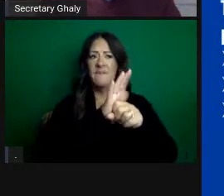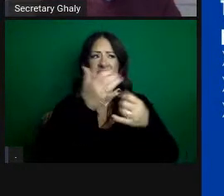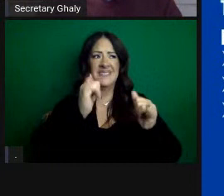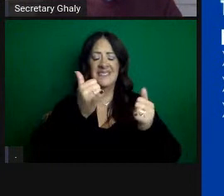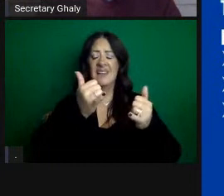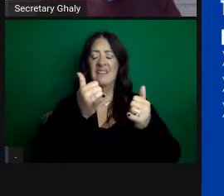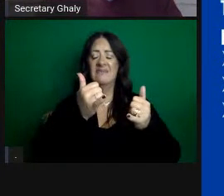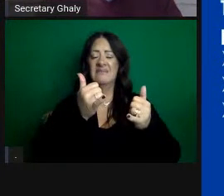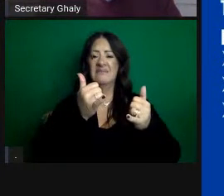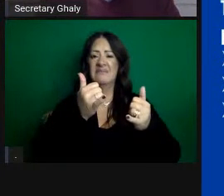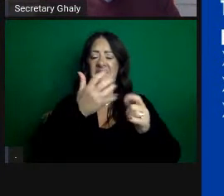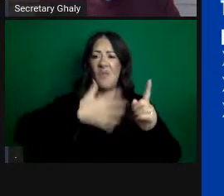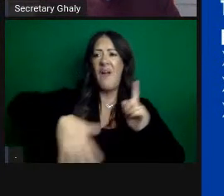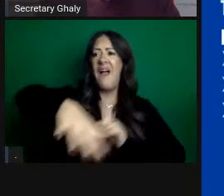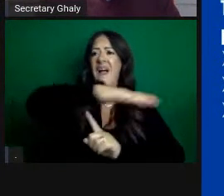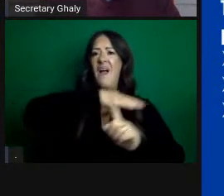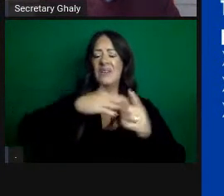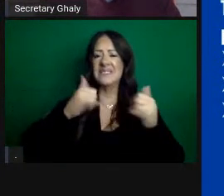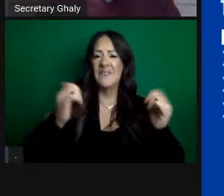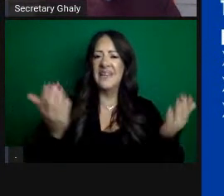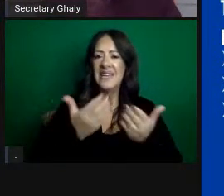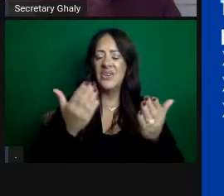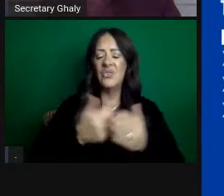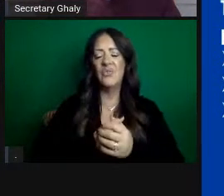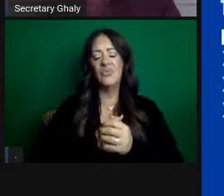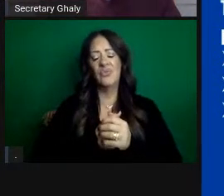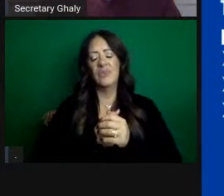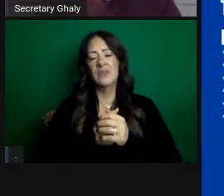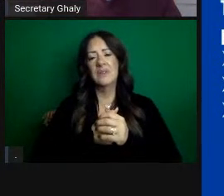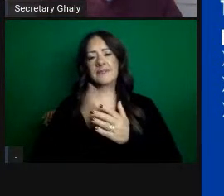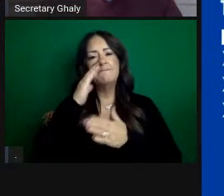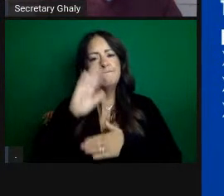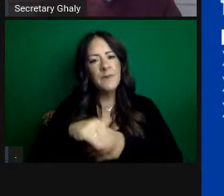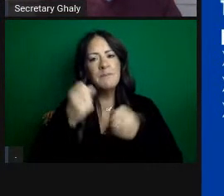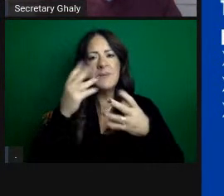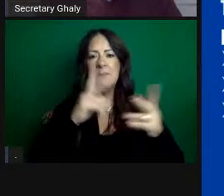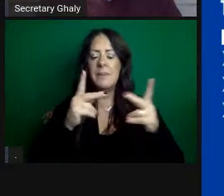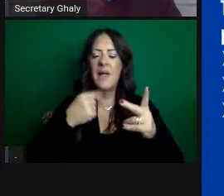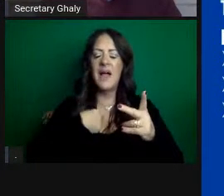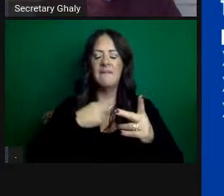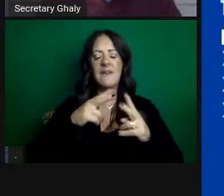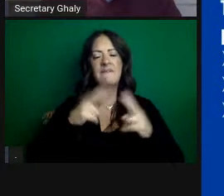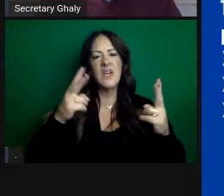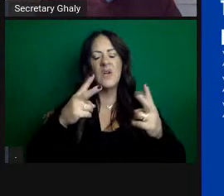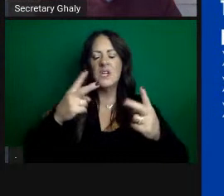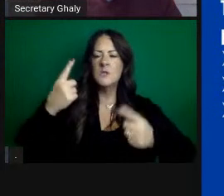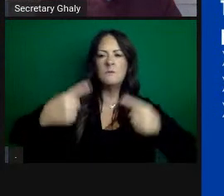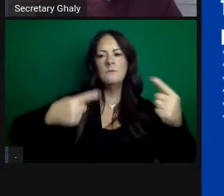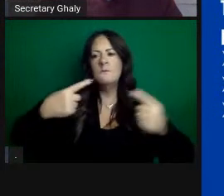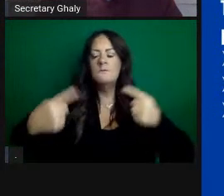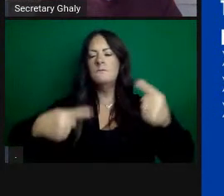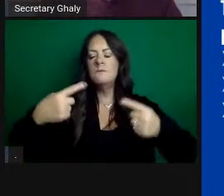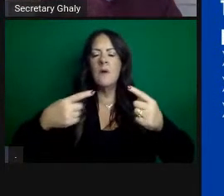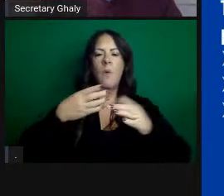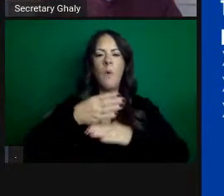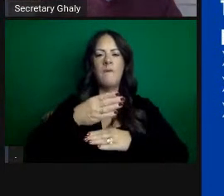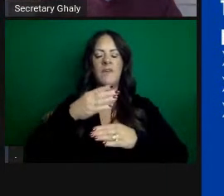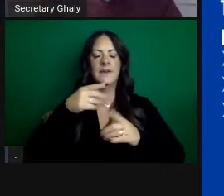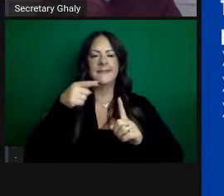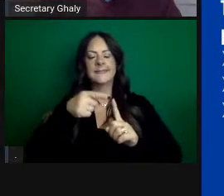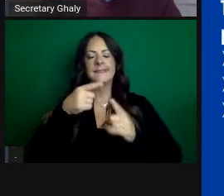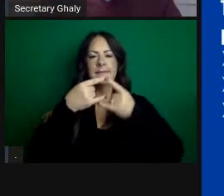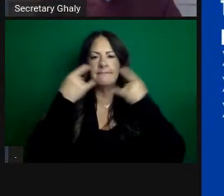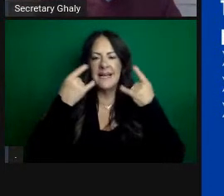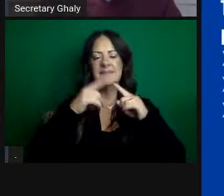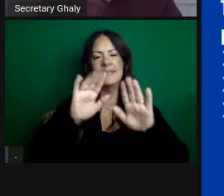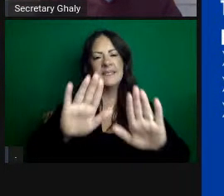know these have been politicized. There's been a lot of tense conversations about masks, but as we enter this sort of final period, do